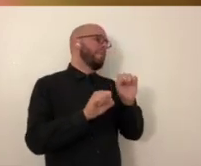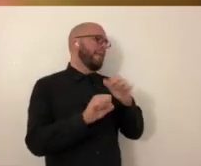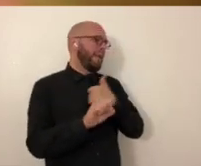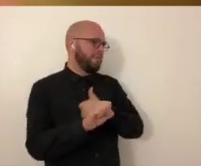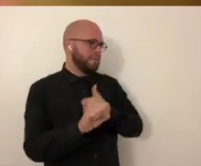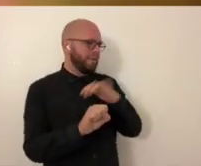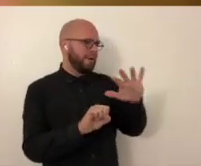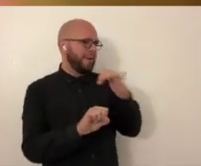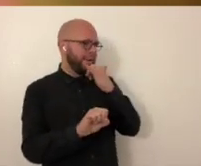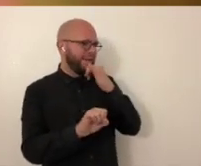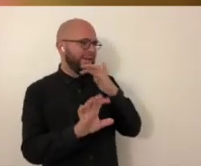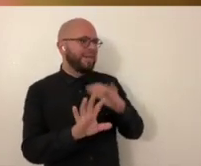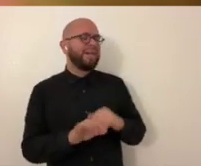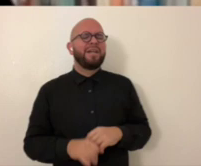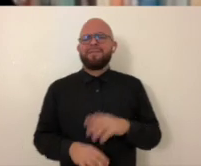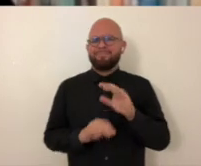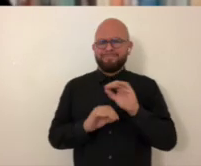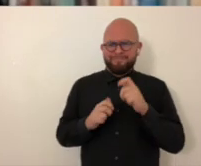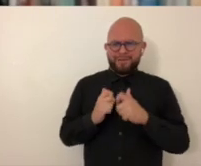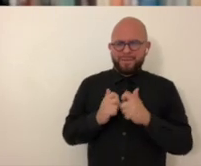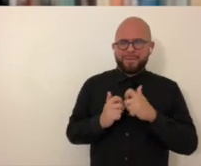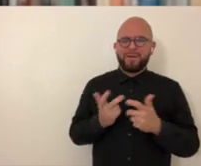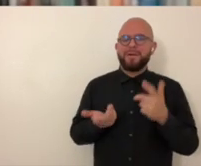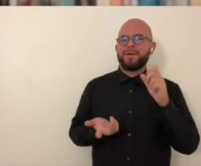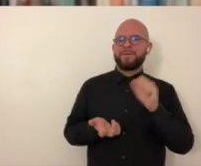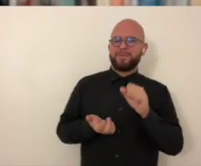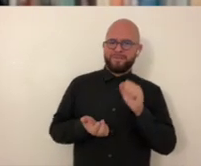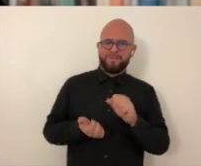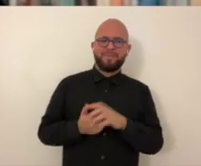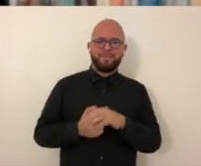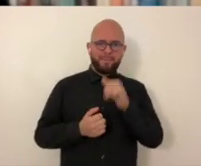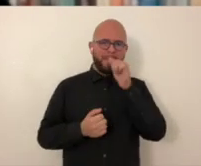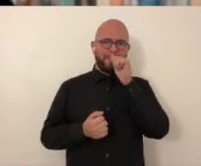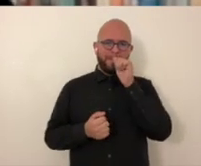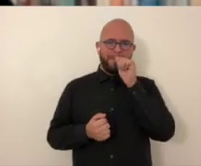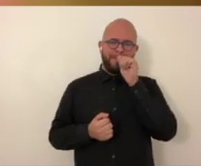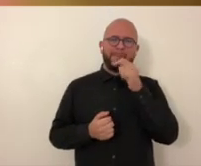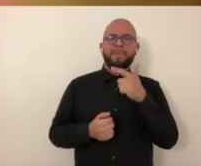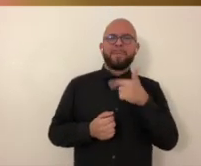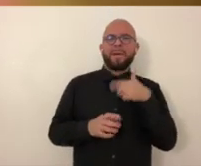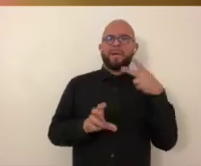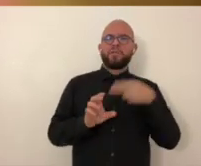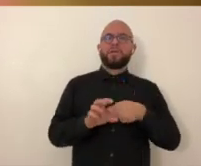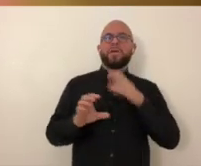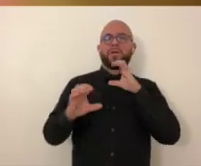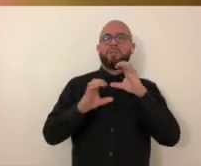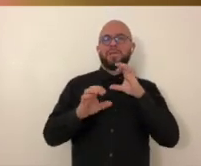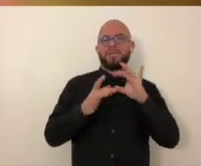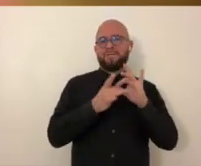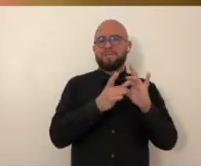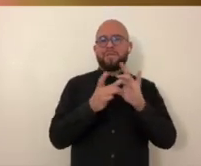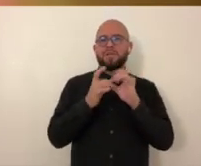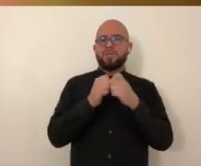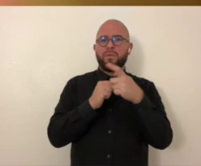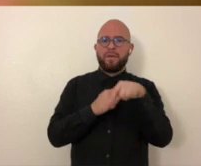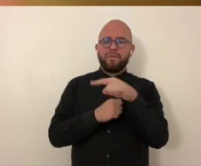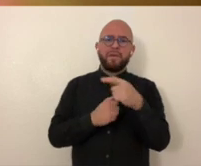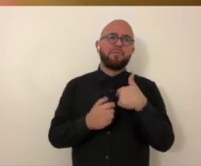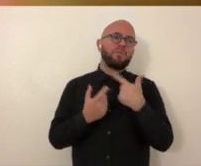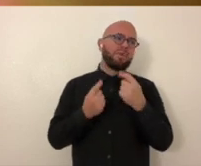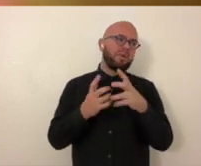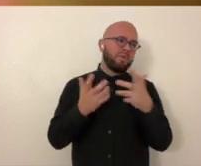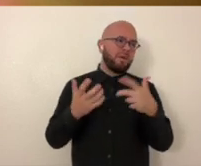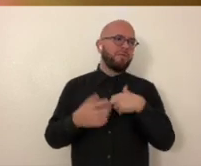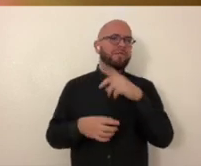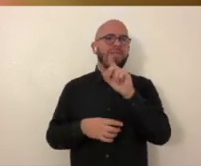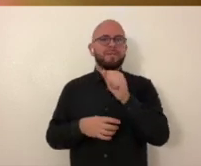actually respectability. Oh, Respectability, I'm sorry. No problem. And yeah, I did a communications